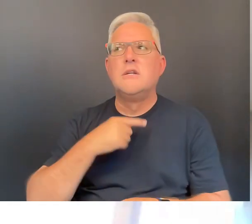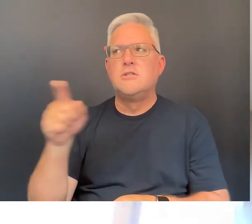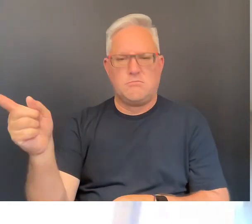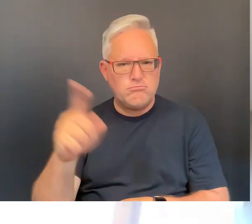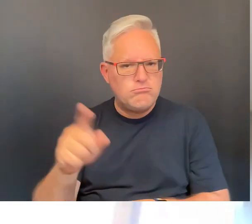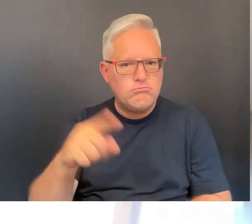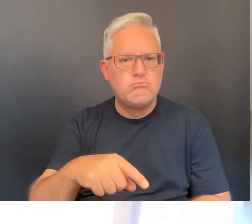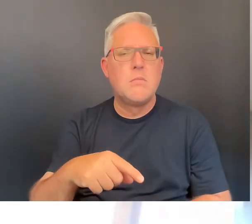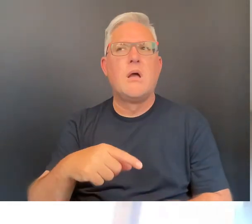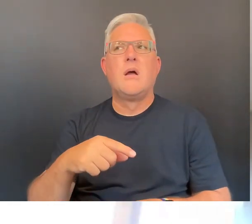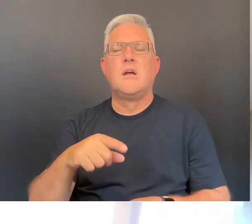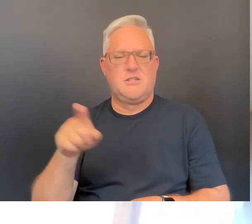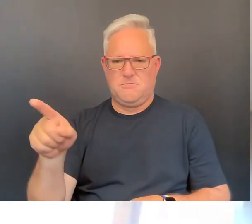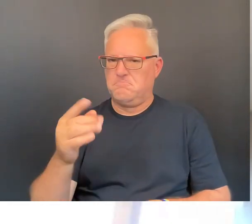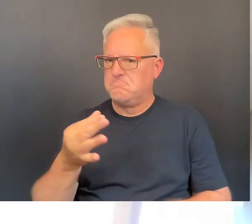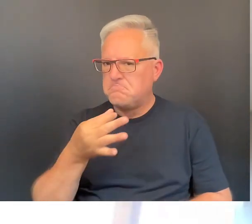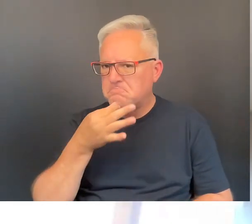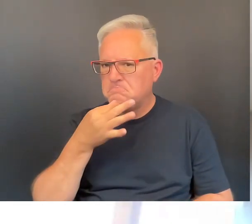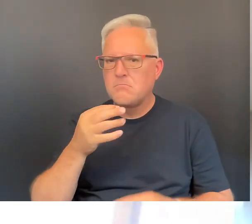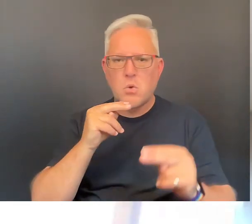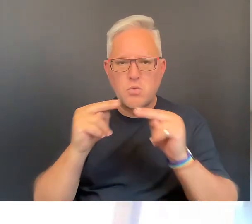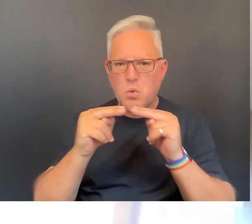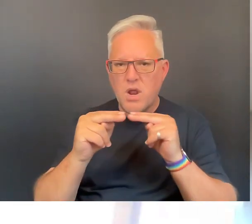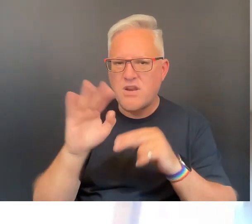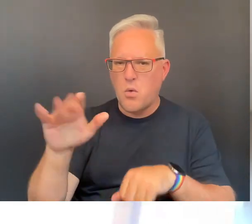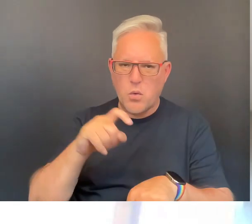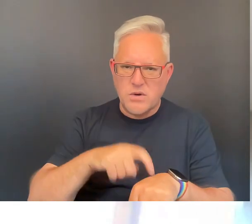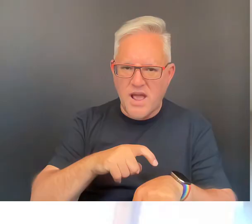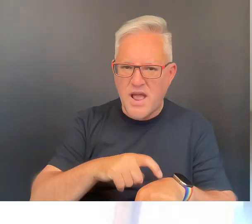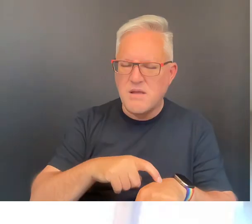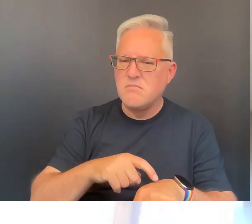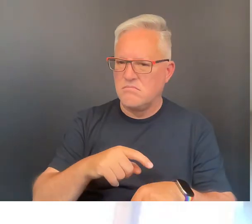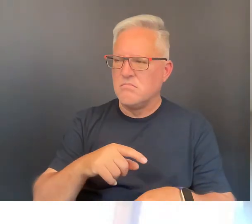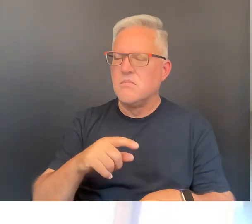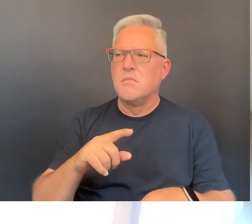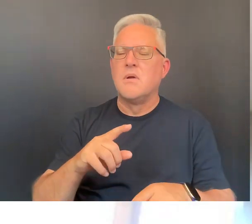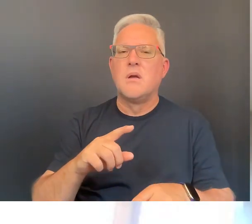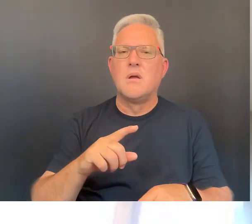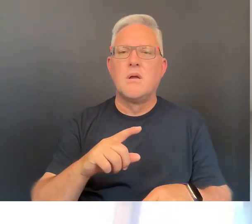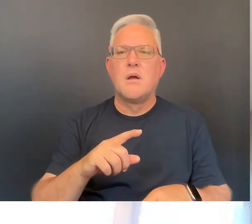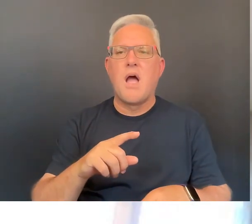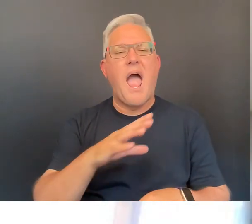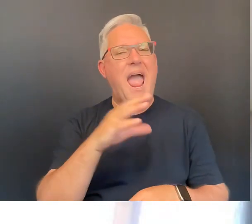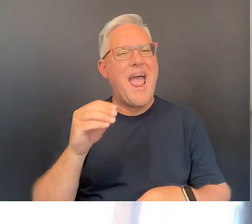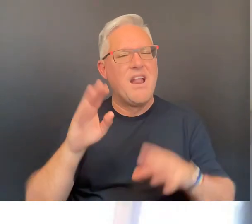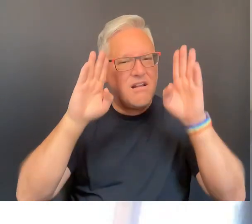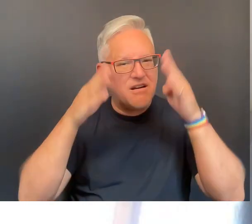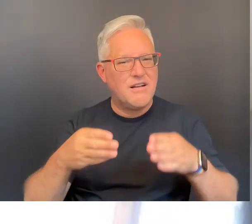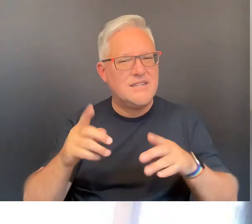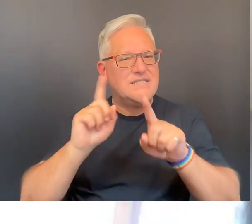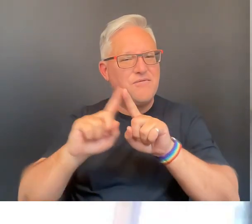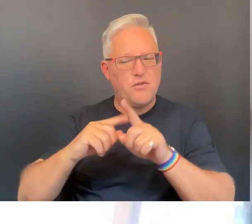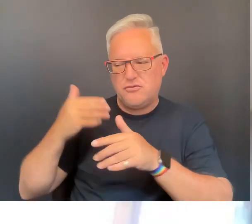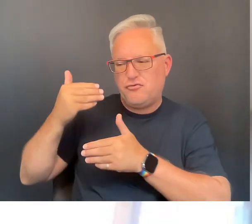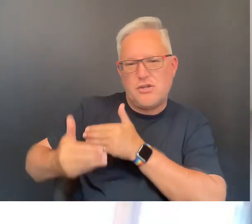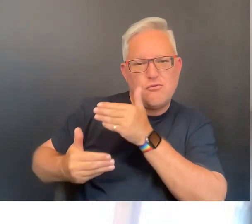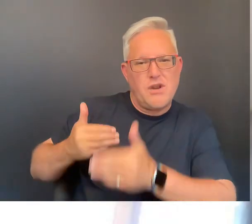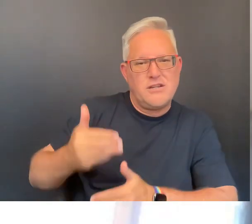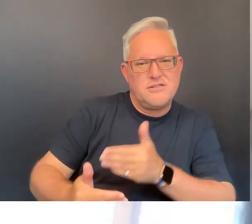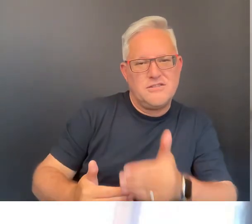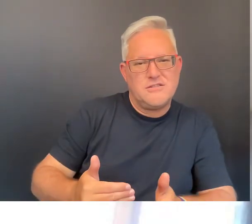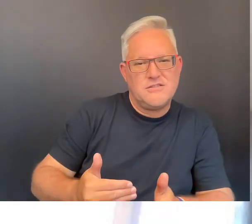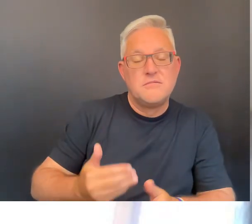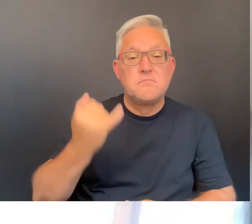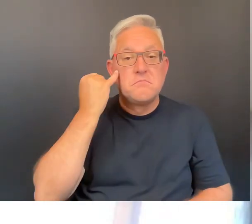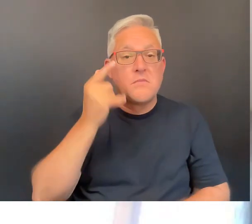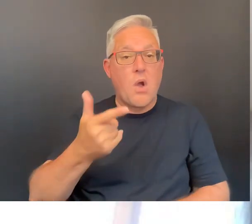She's really good in negotiating her time, but and it's intergenerational too. So if you have